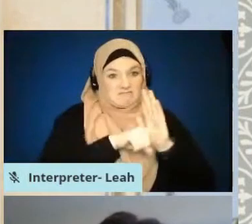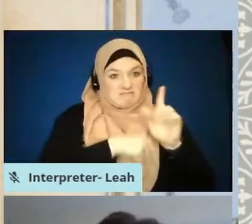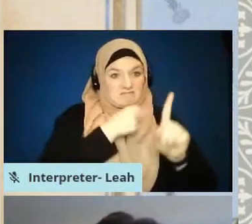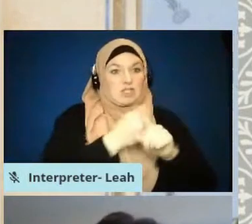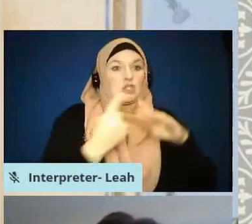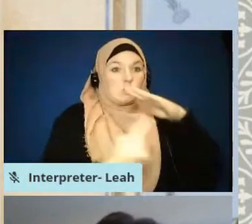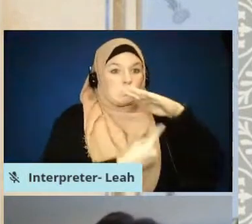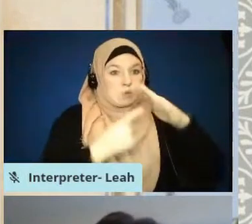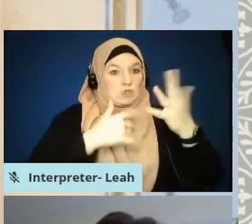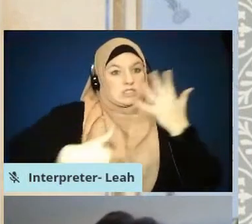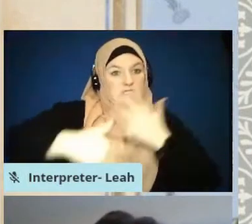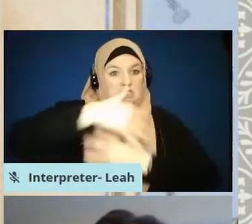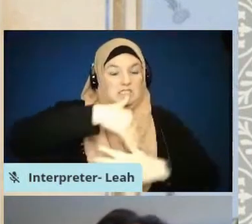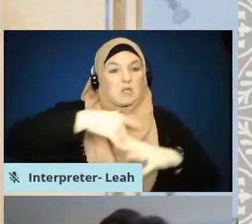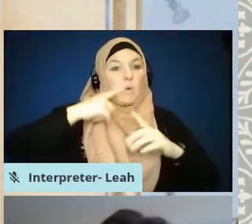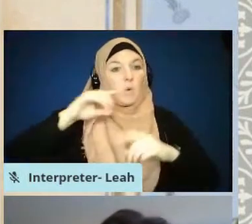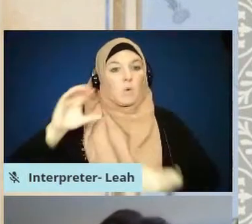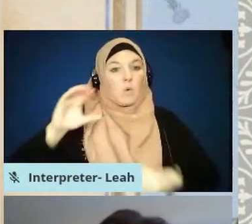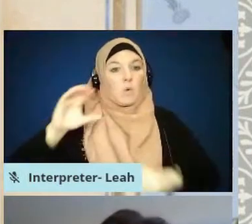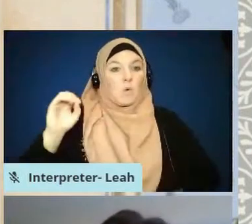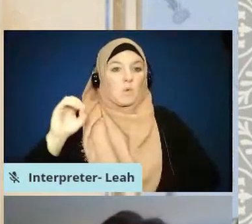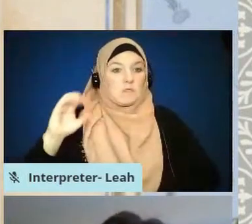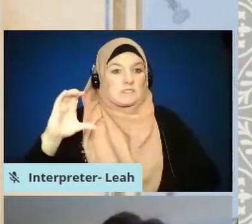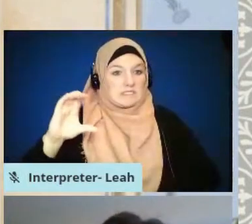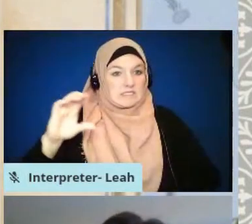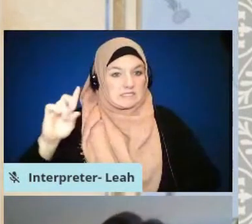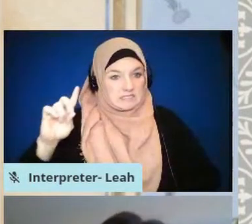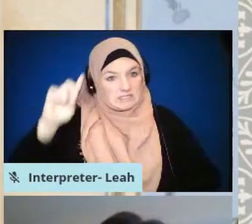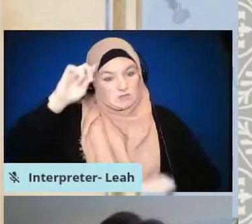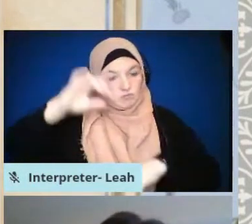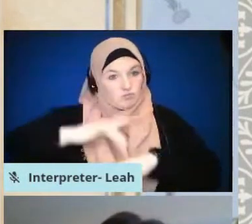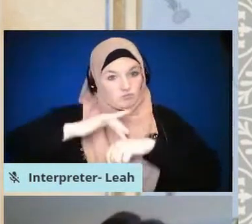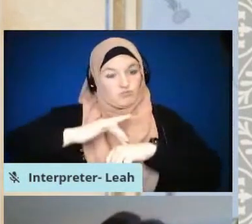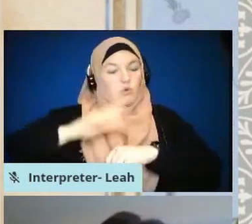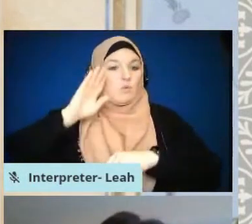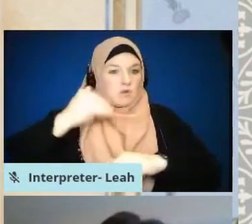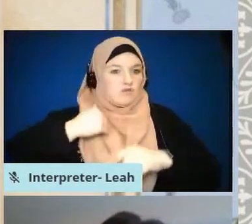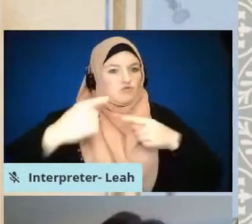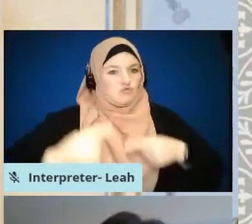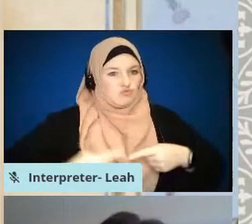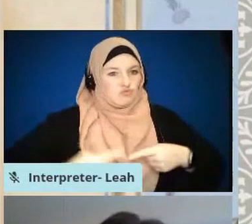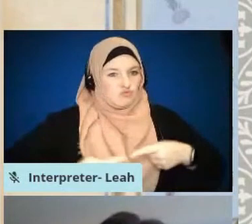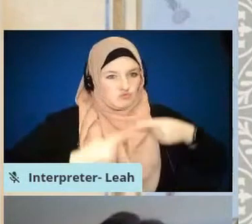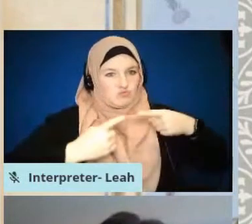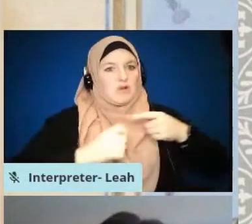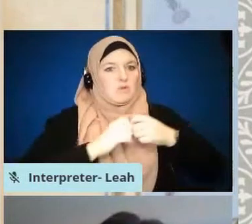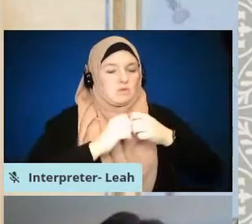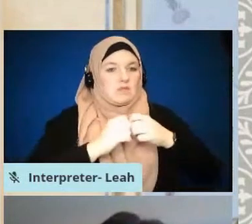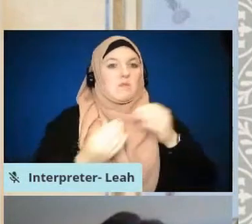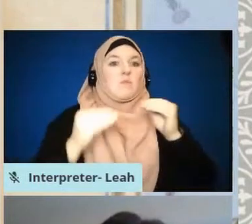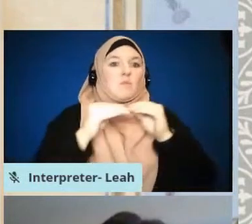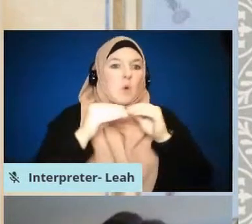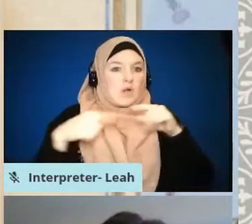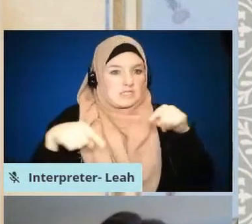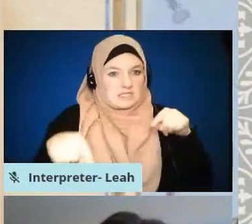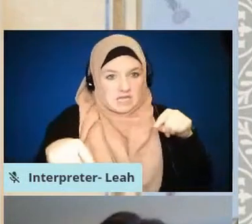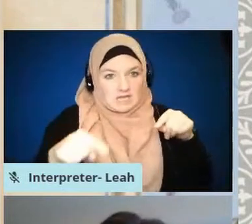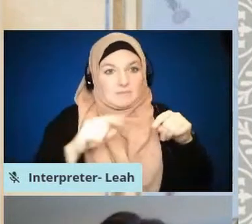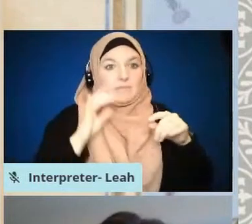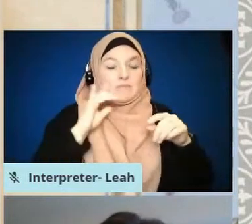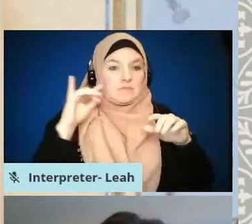and individuals with obsessive compulsive disorder who will struggle with escalated anxiety of